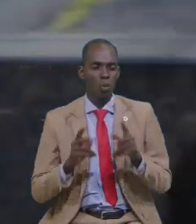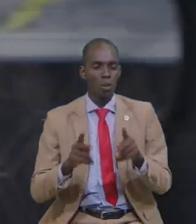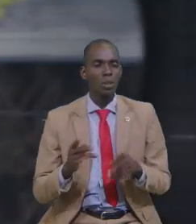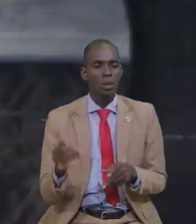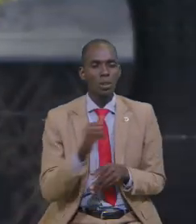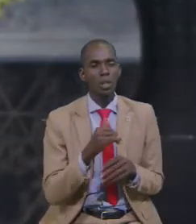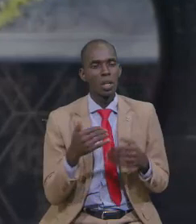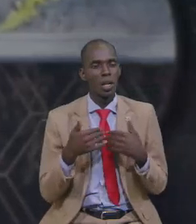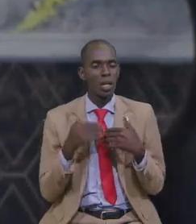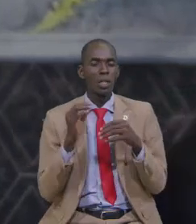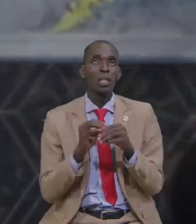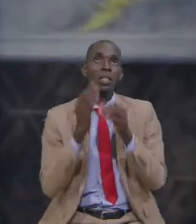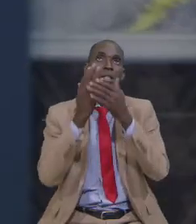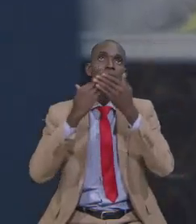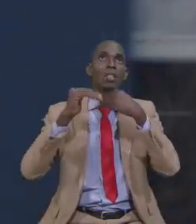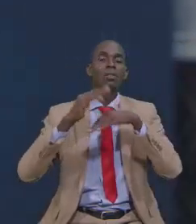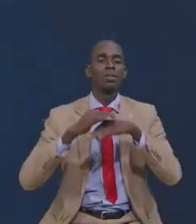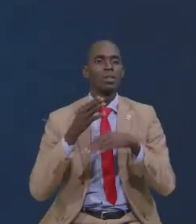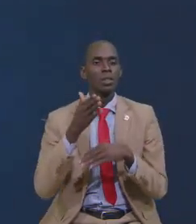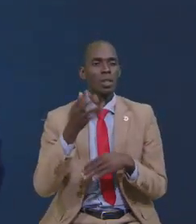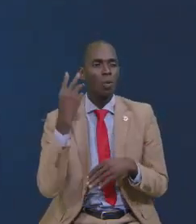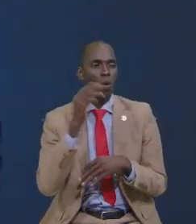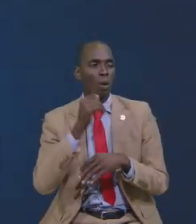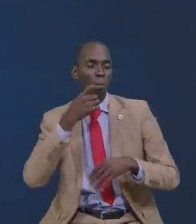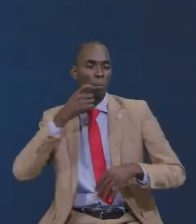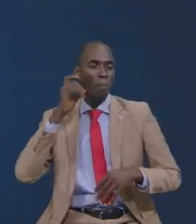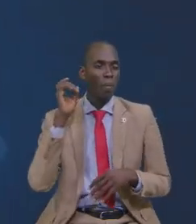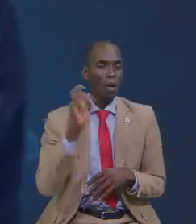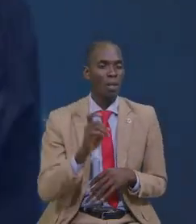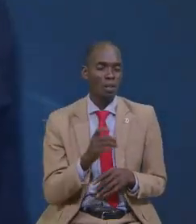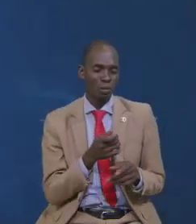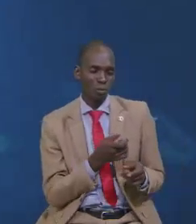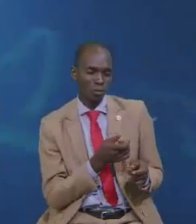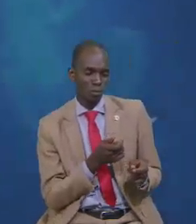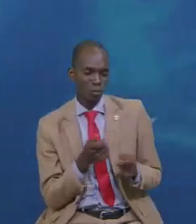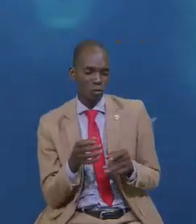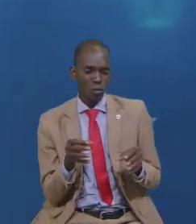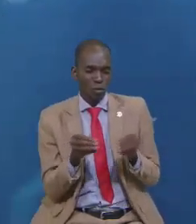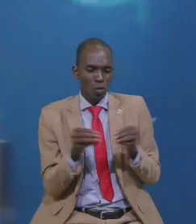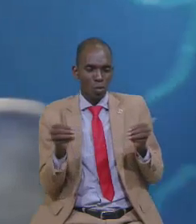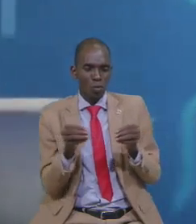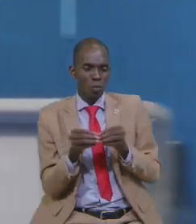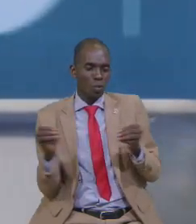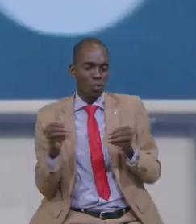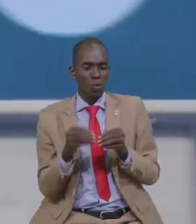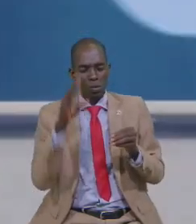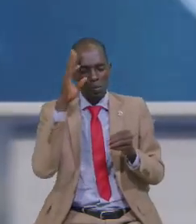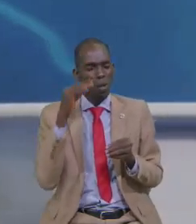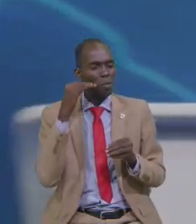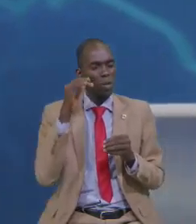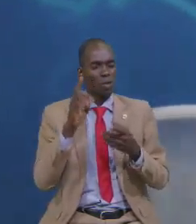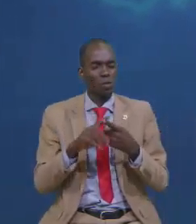in heaven. There was a magnet drawing him to the earth, the magnet of love. Love for